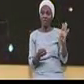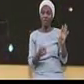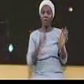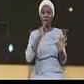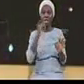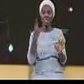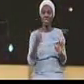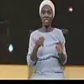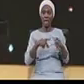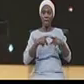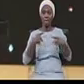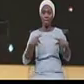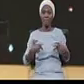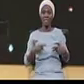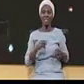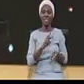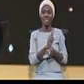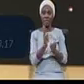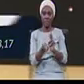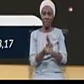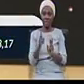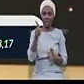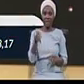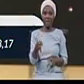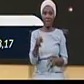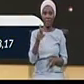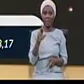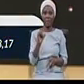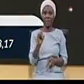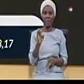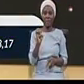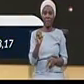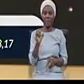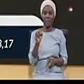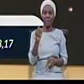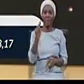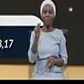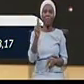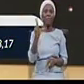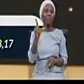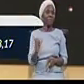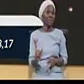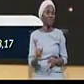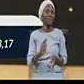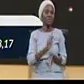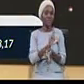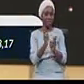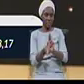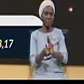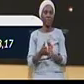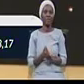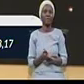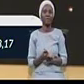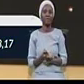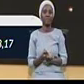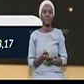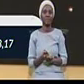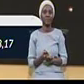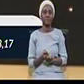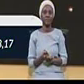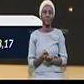The priest's repentance. Priestly repentance, priestly repentance. We're coming back to